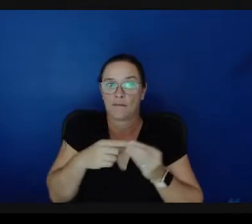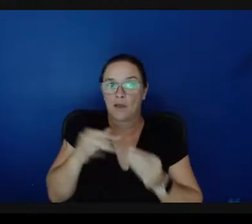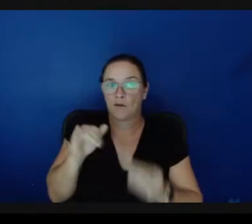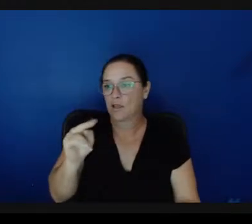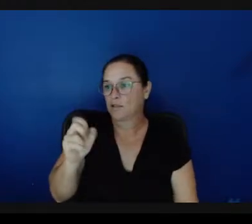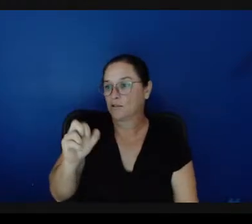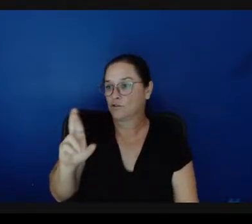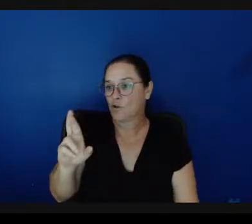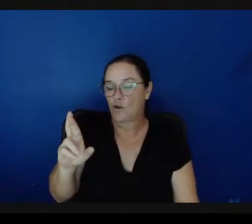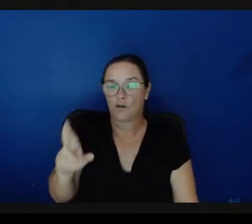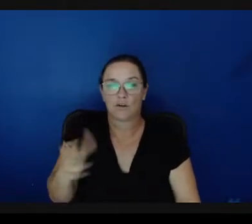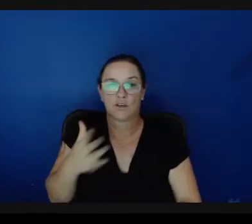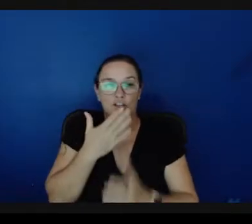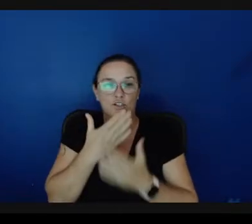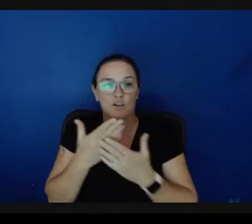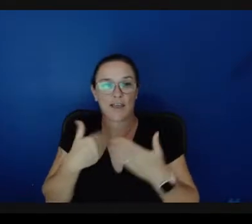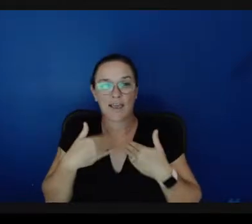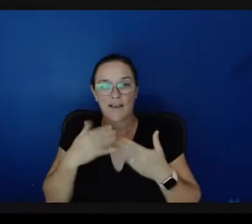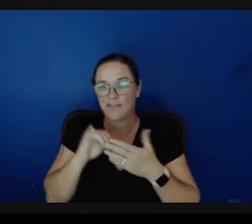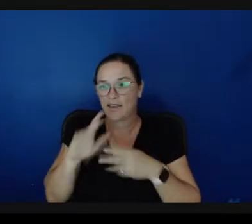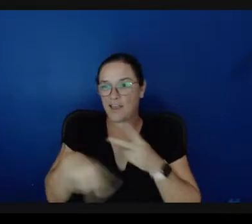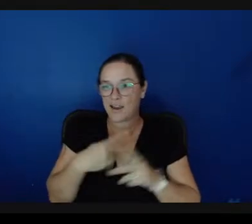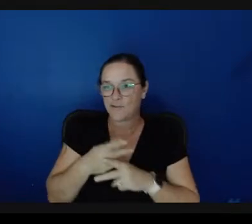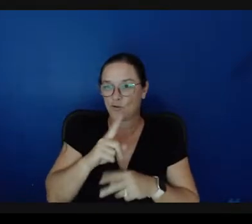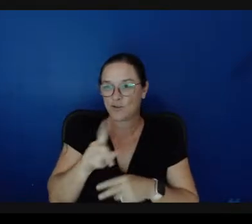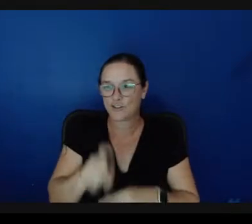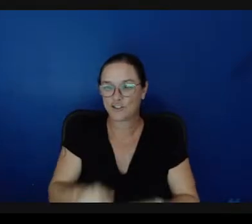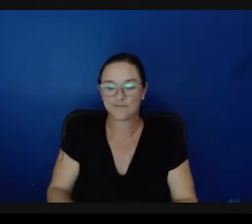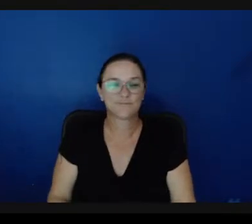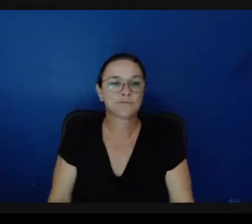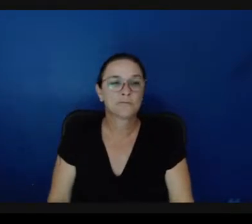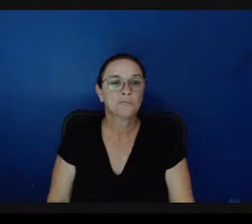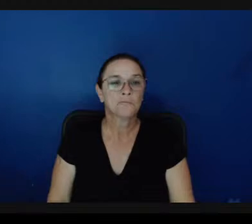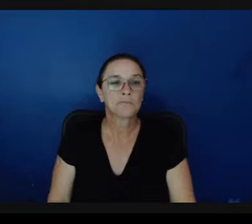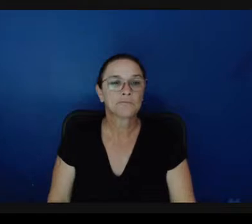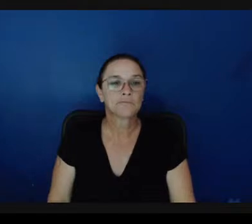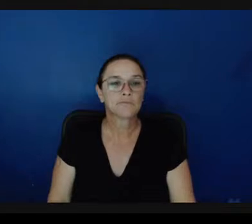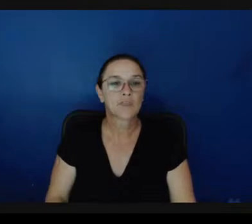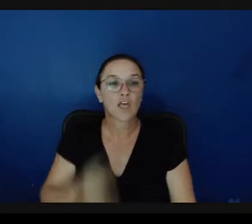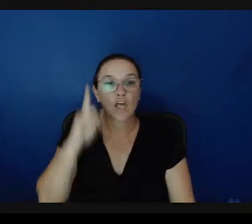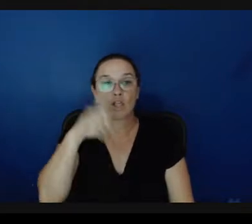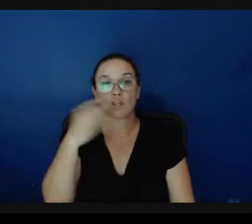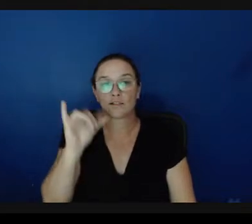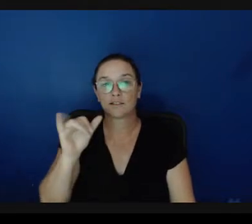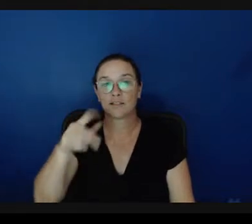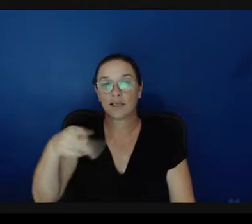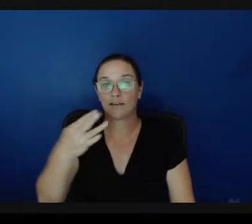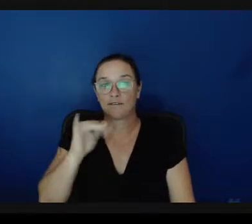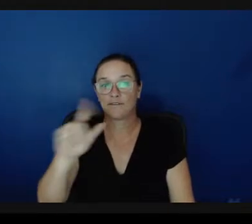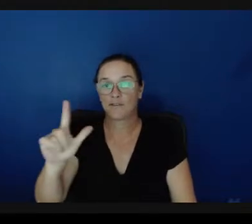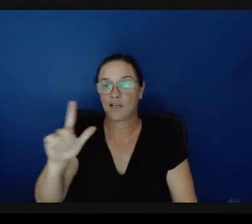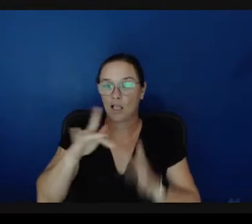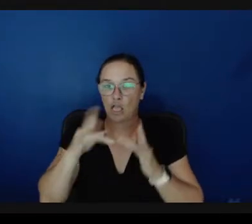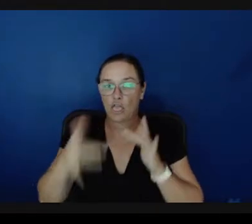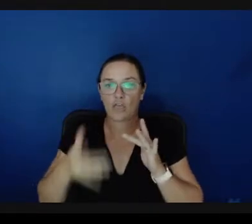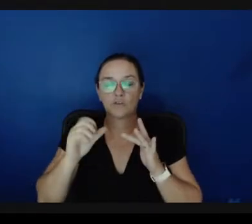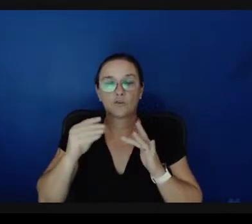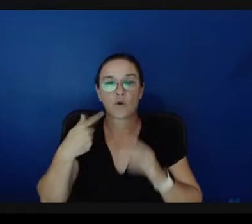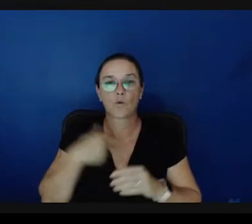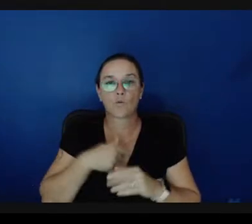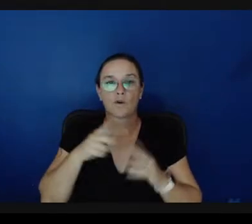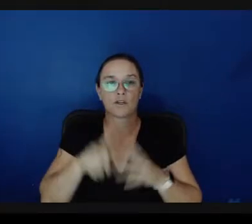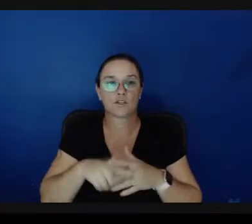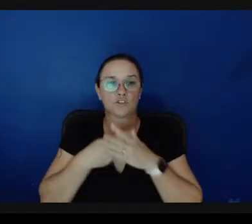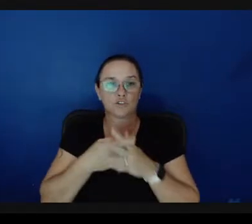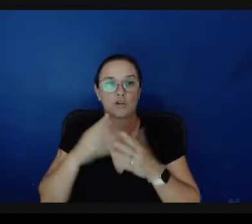apparently it's good to get that kind of question to me. Yeah. Okay. All right, looks like Phil has got internet problems, so we're going to jump into a community corner. How's